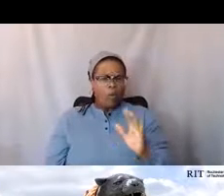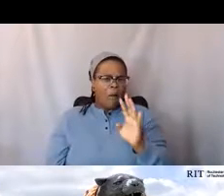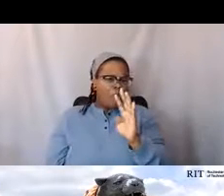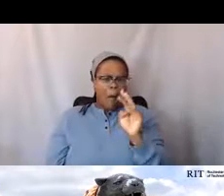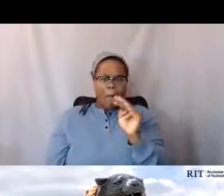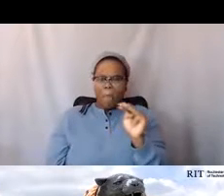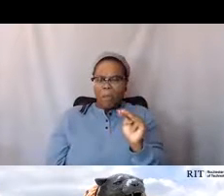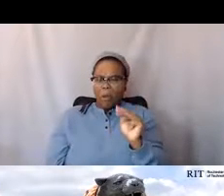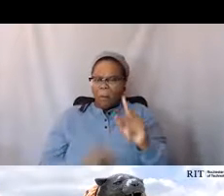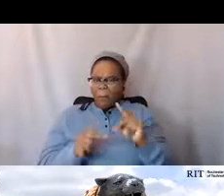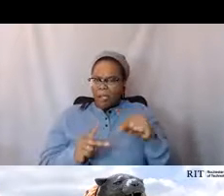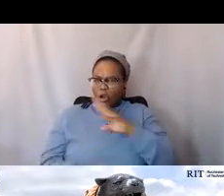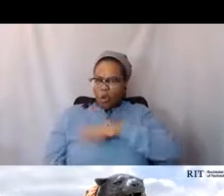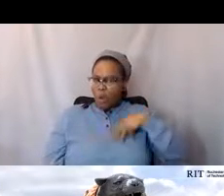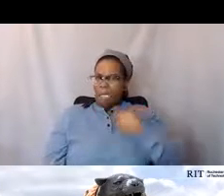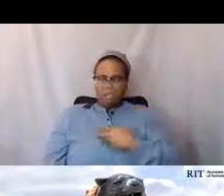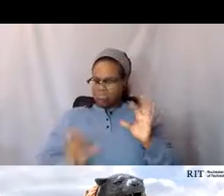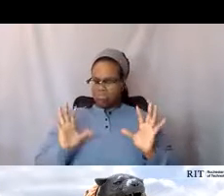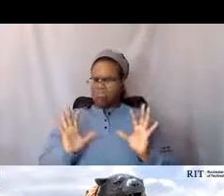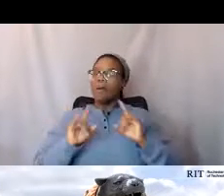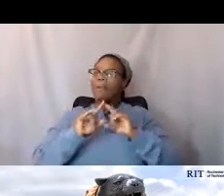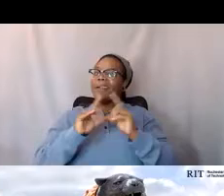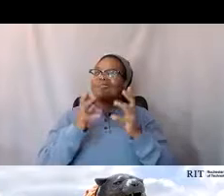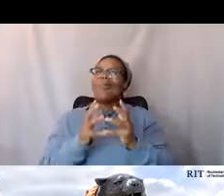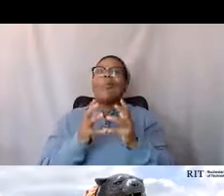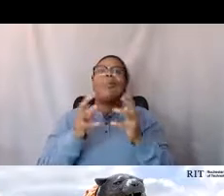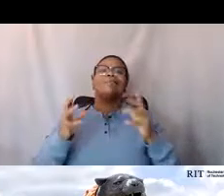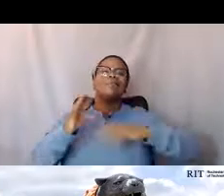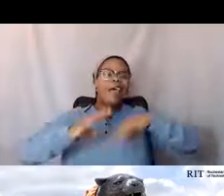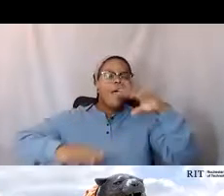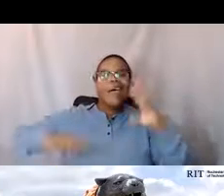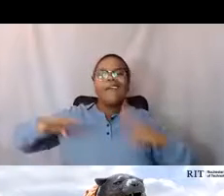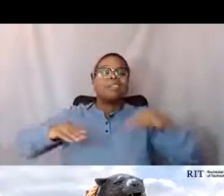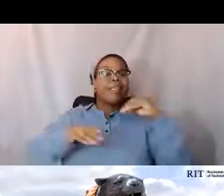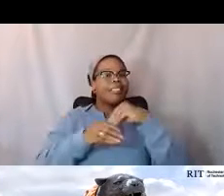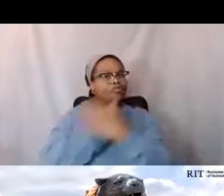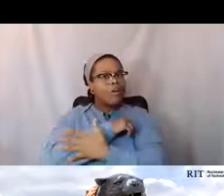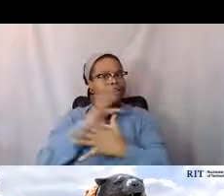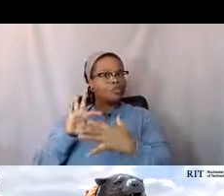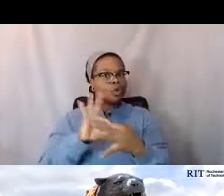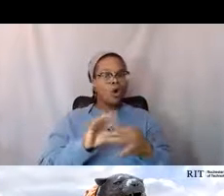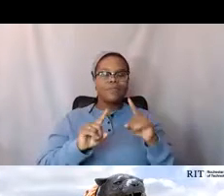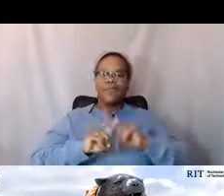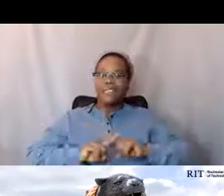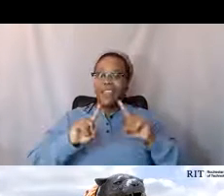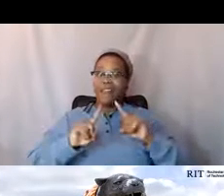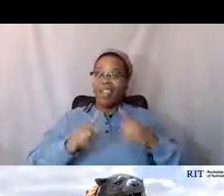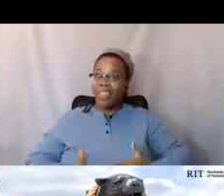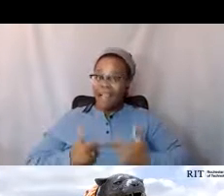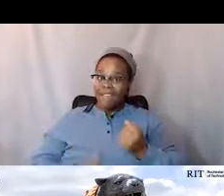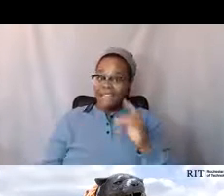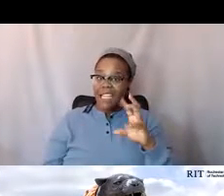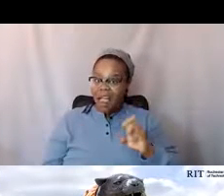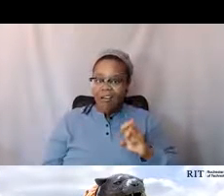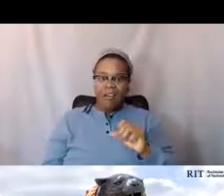in Croatia. But there is so much diversity within the country in terms of different lifestyles. As Jakob mentioned, it's